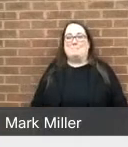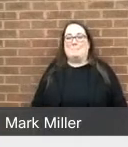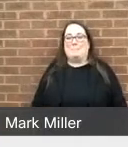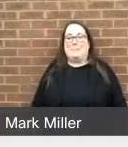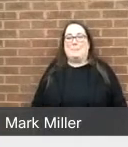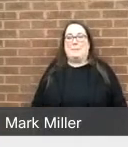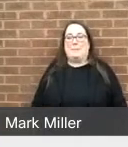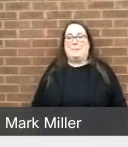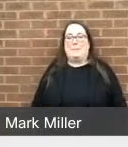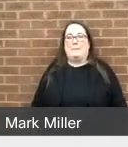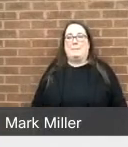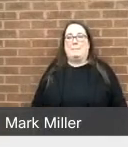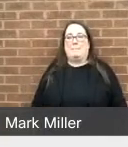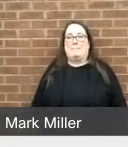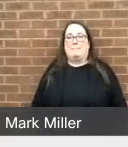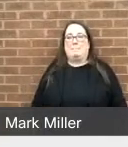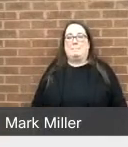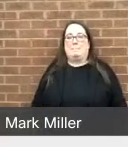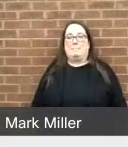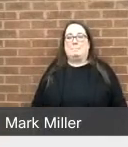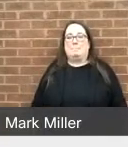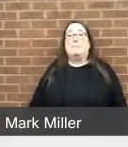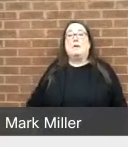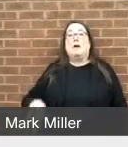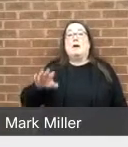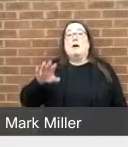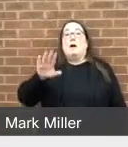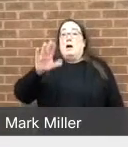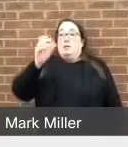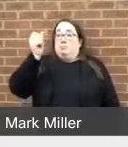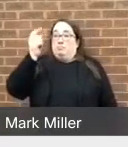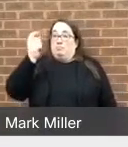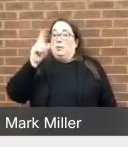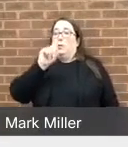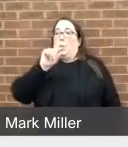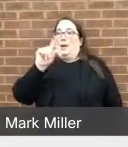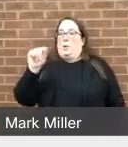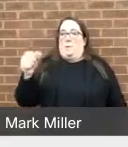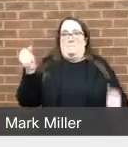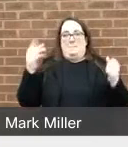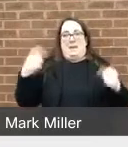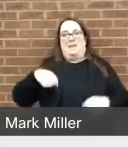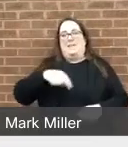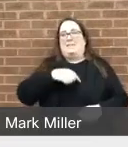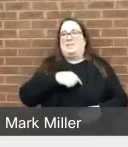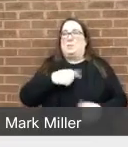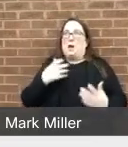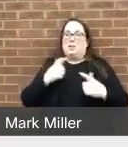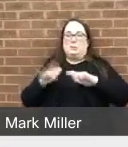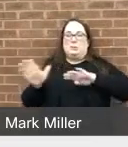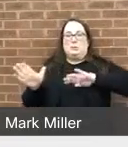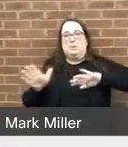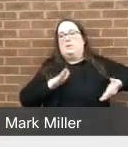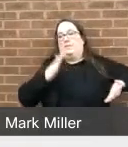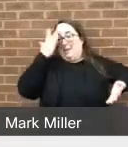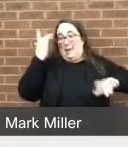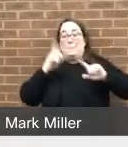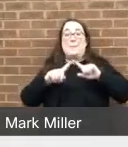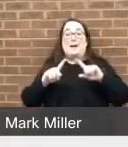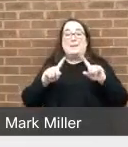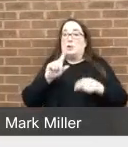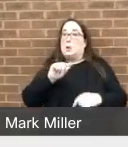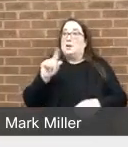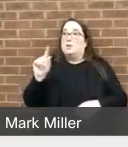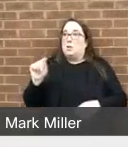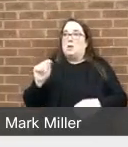will go on and say that although 2020, I know, was a year that many of us would like to forget, 2020 brought to light